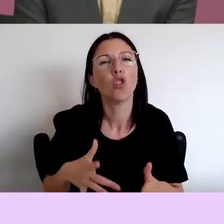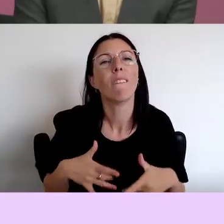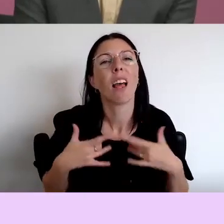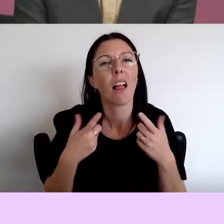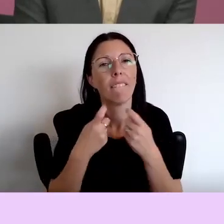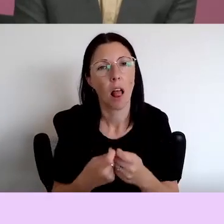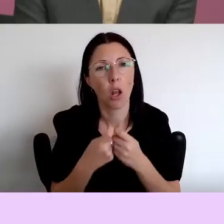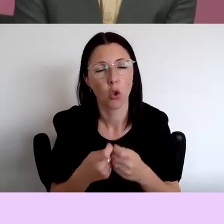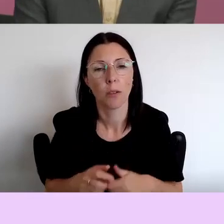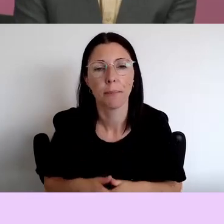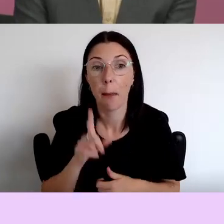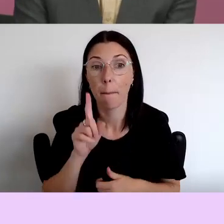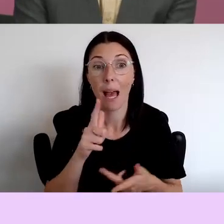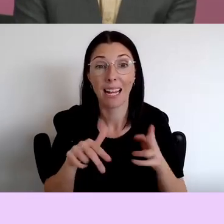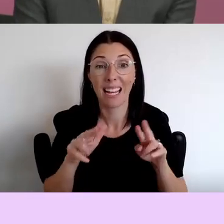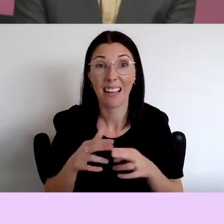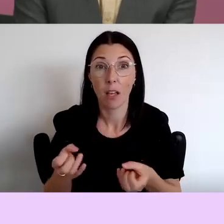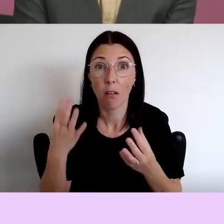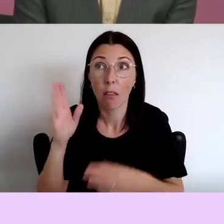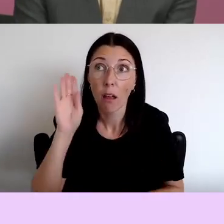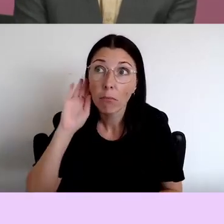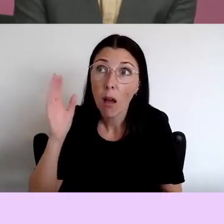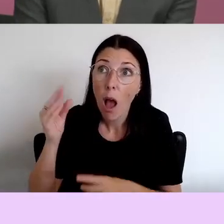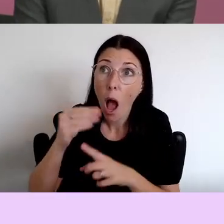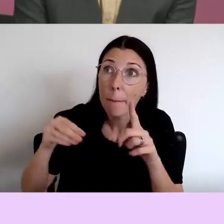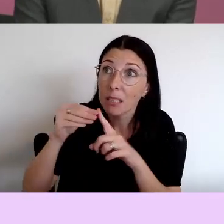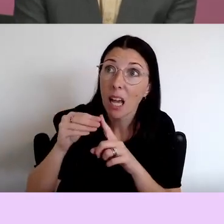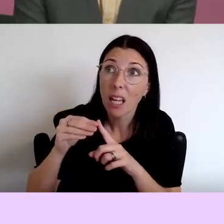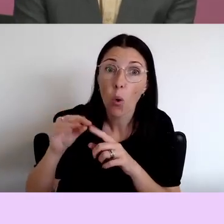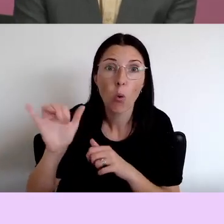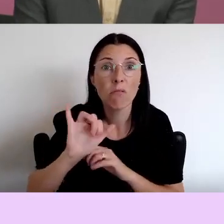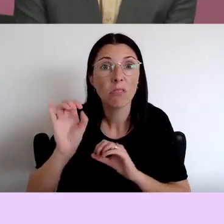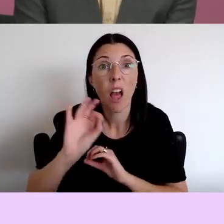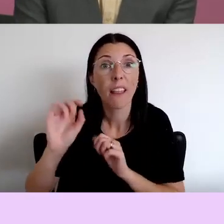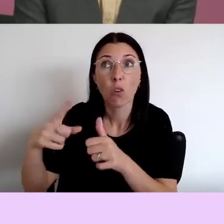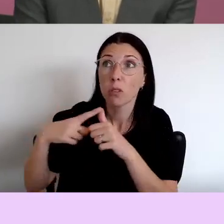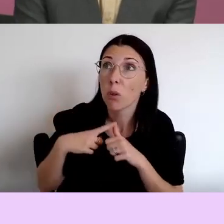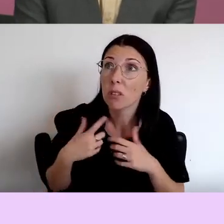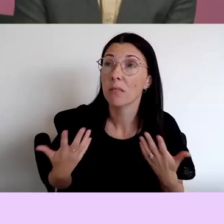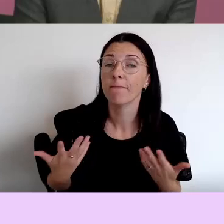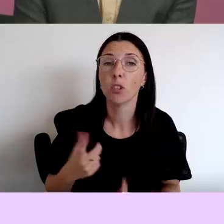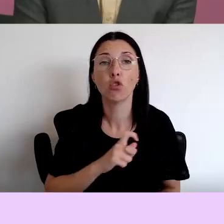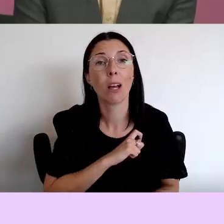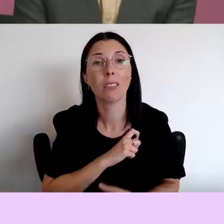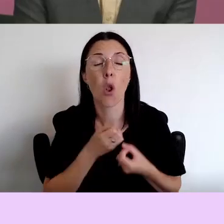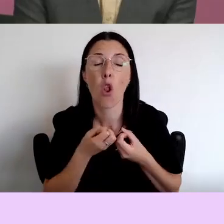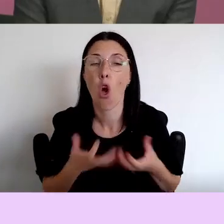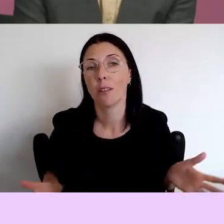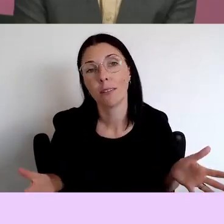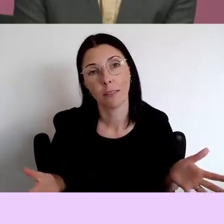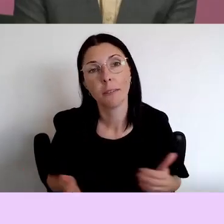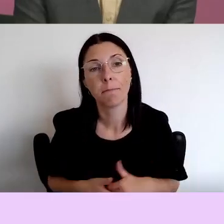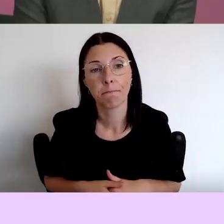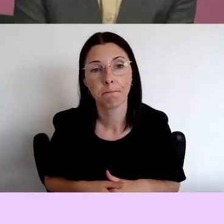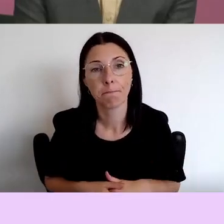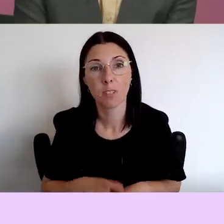However, when there's no timely update, or worse, no response at all, they lose trust in the system. And as trust